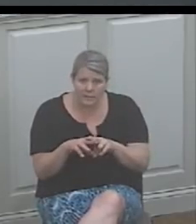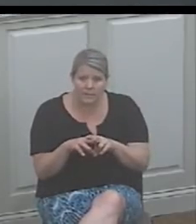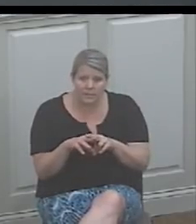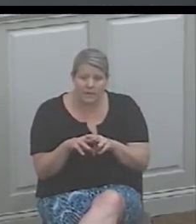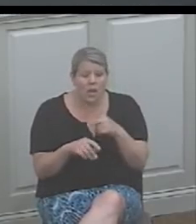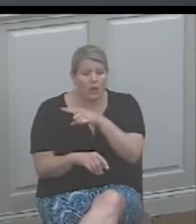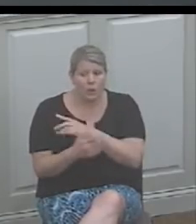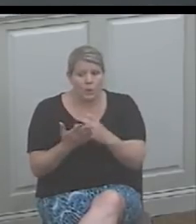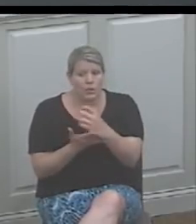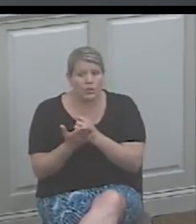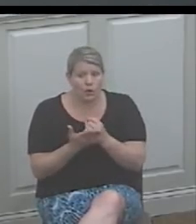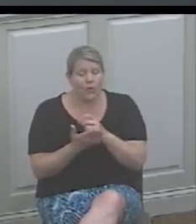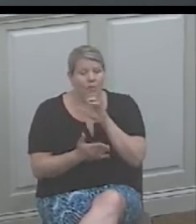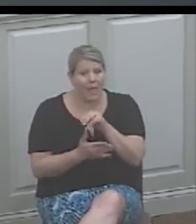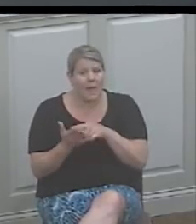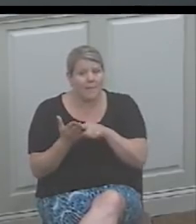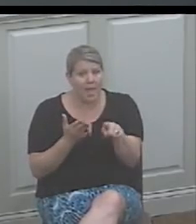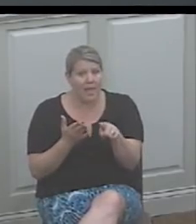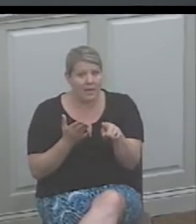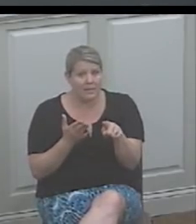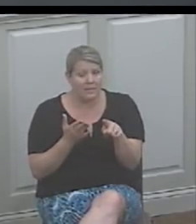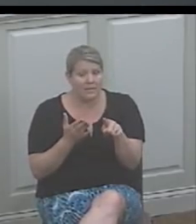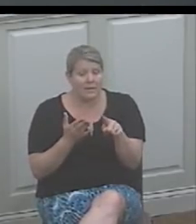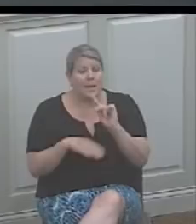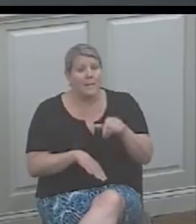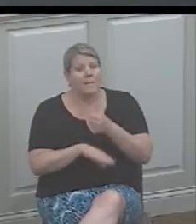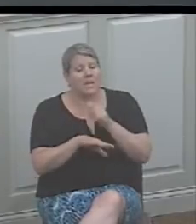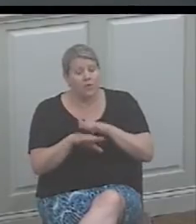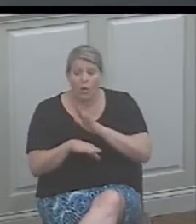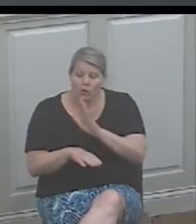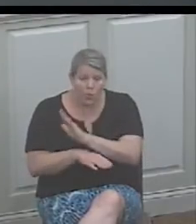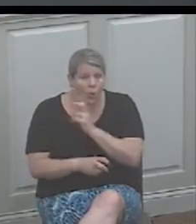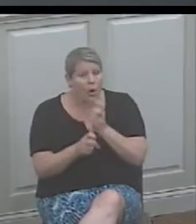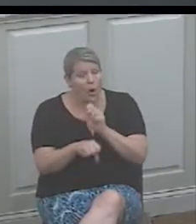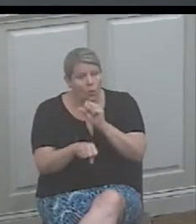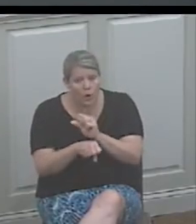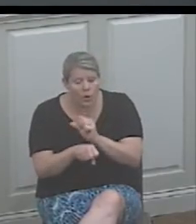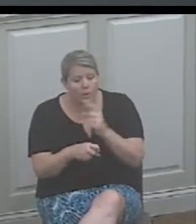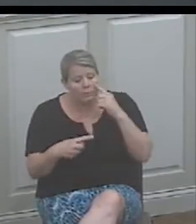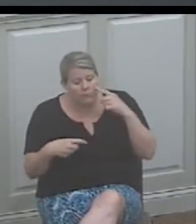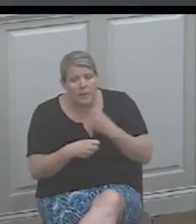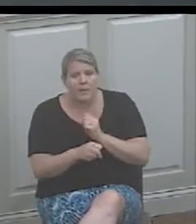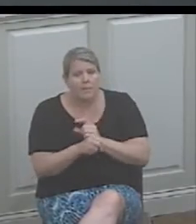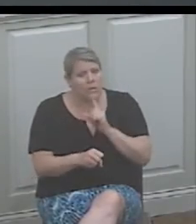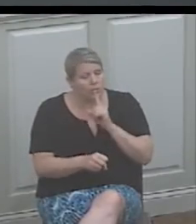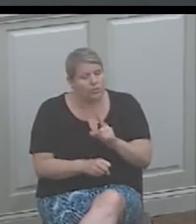you are very deserving of that based on your diligence and hard work in ensuring that Danville is a great place to work and